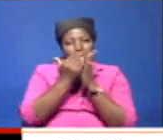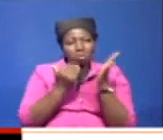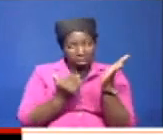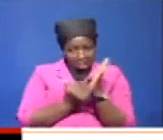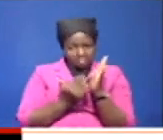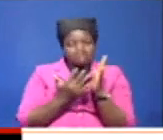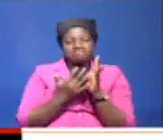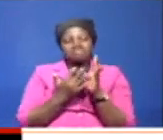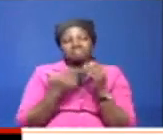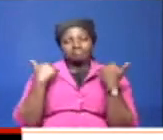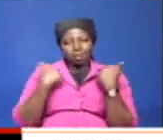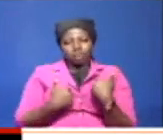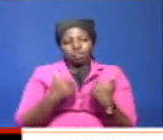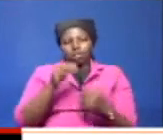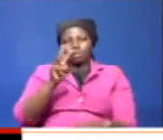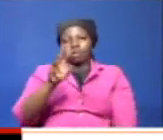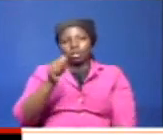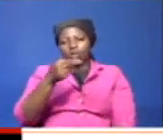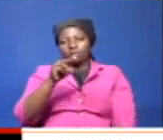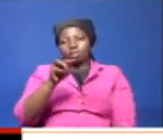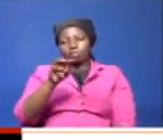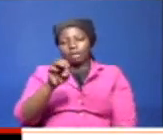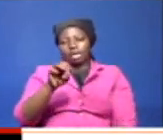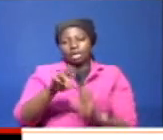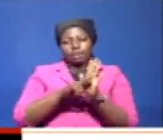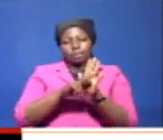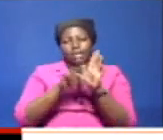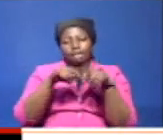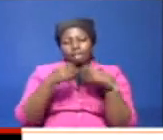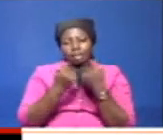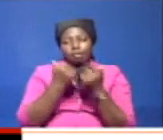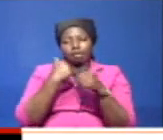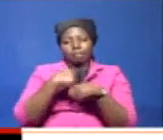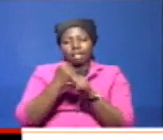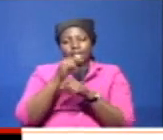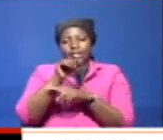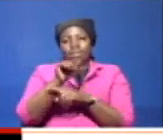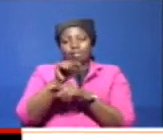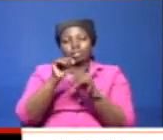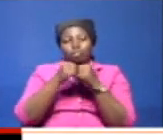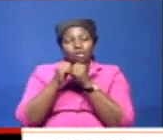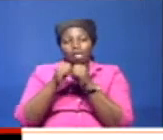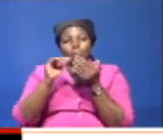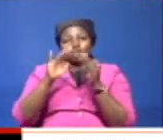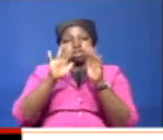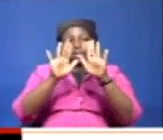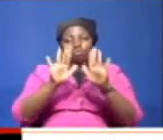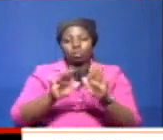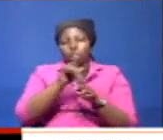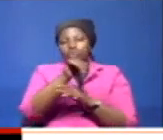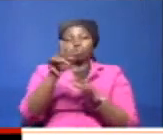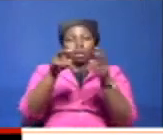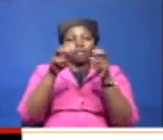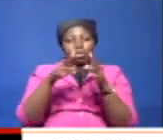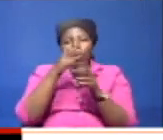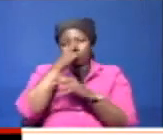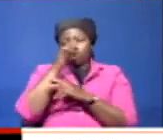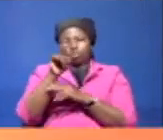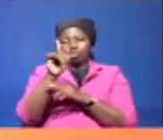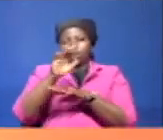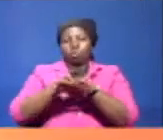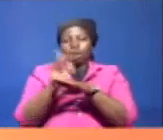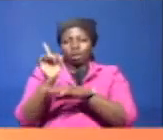name is Daniel Wahome. On behalf of the team that put this together, and most importantly, you, the viewer, I want to wish you a good day.